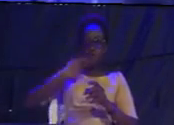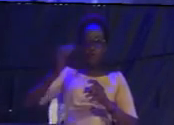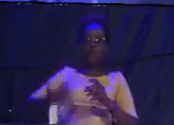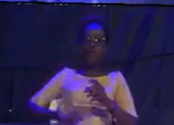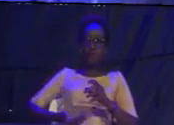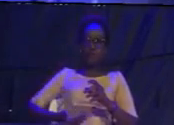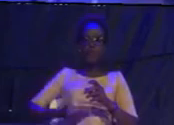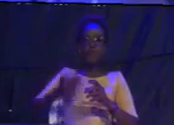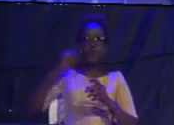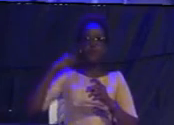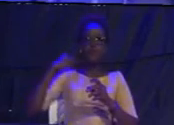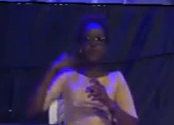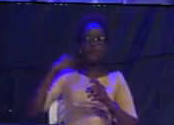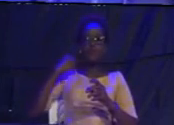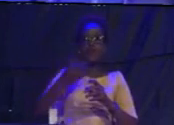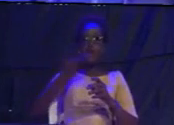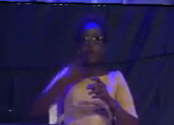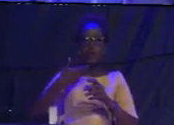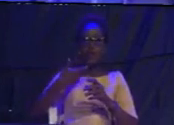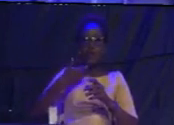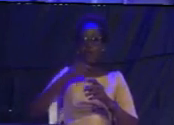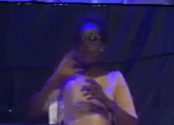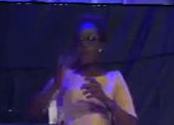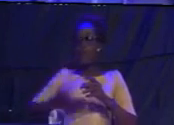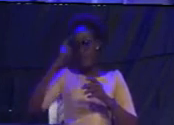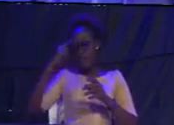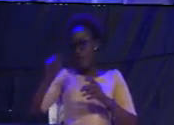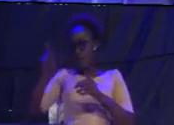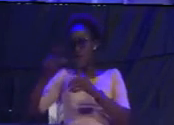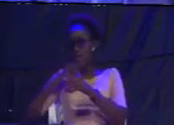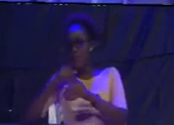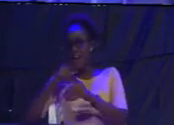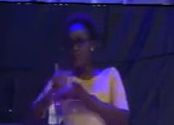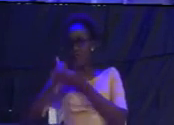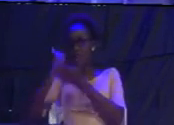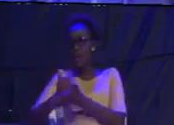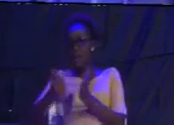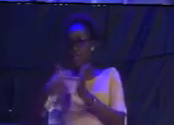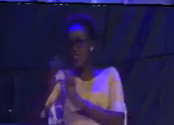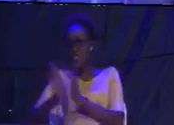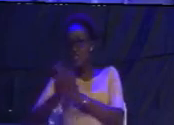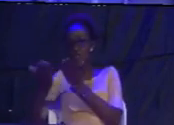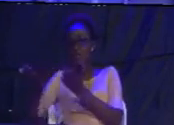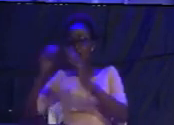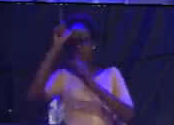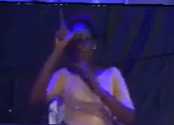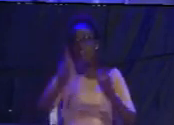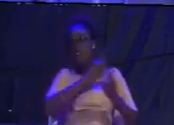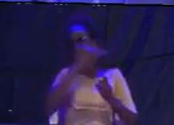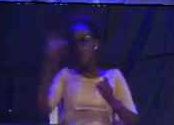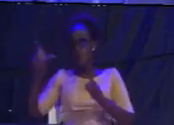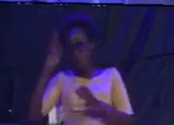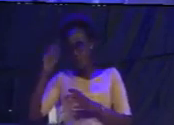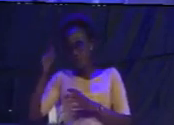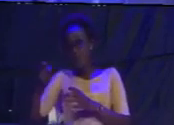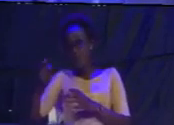gospel? It is the wife of Simon who had helped to carry the cross with Jesus when Jesus was